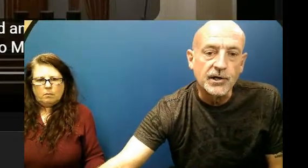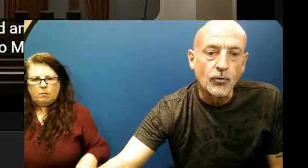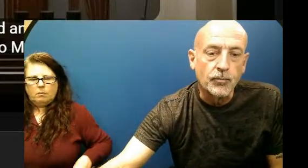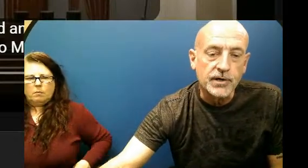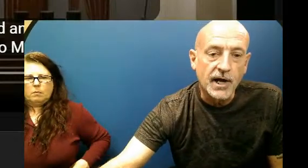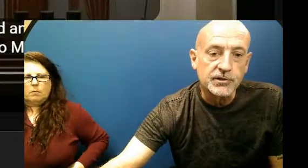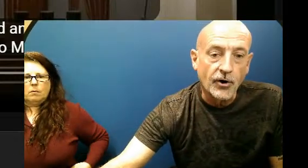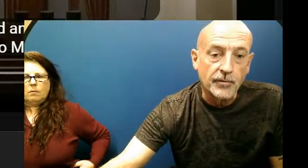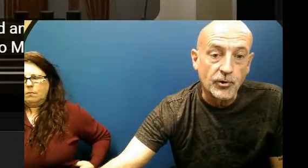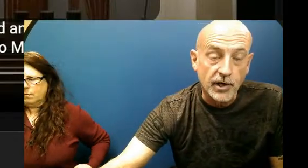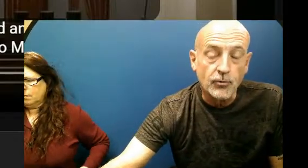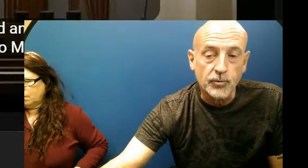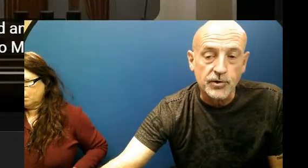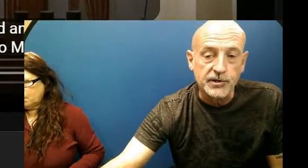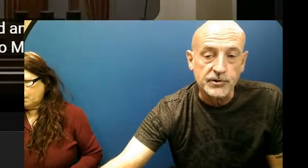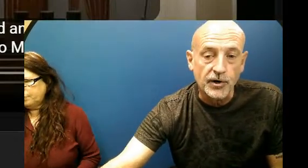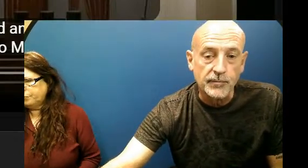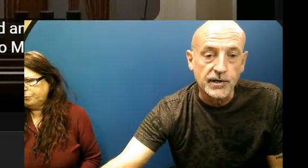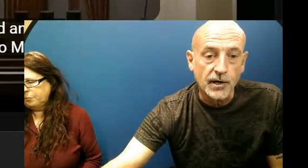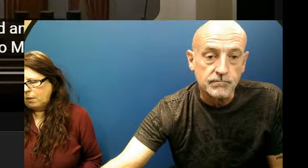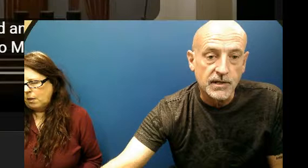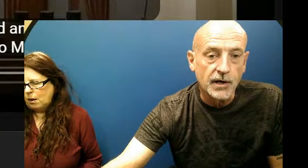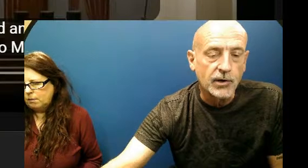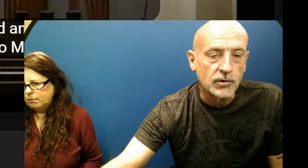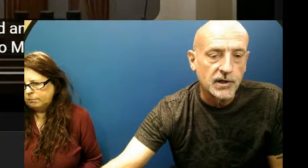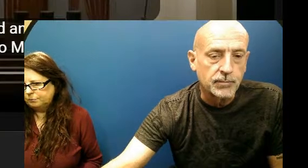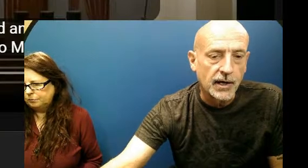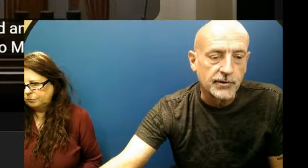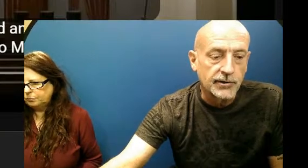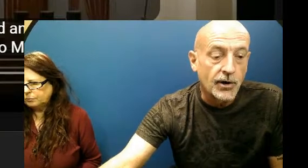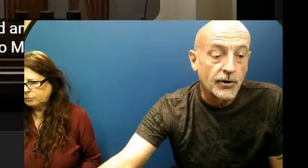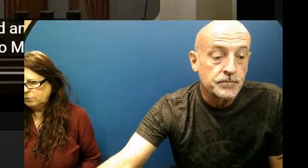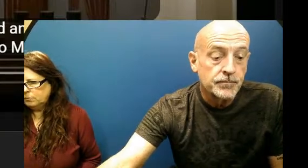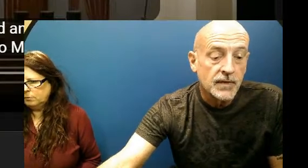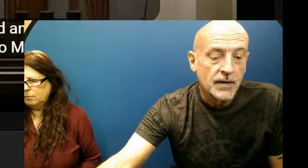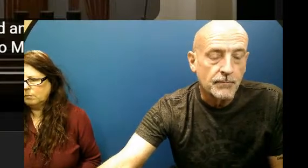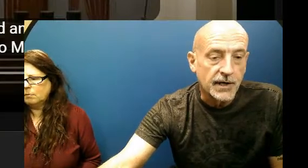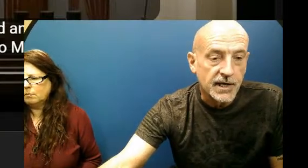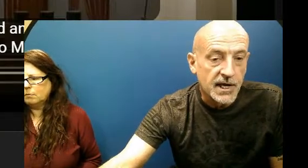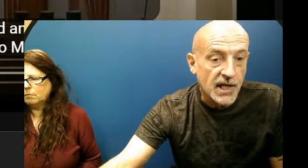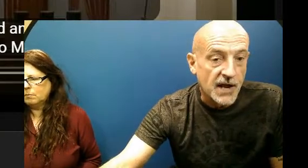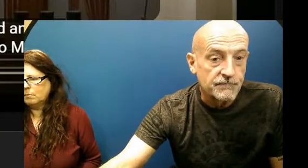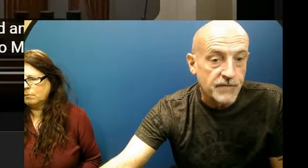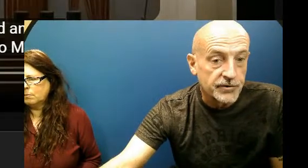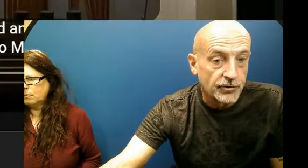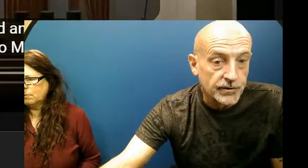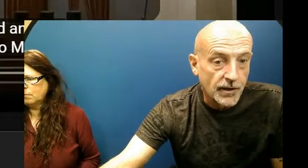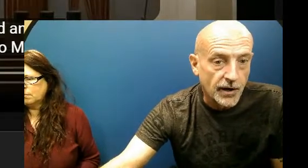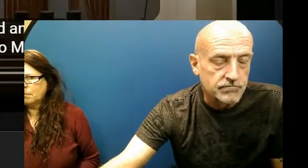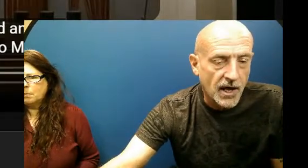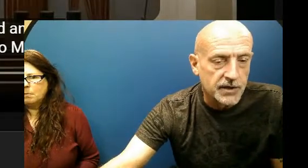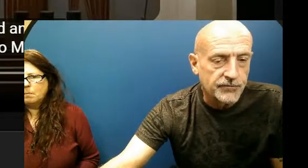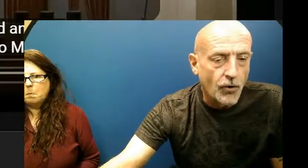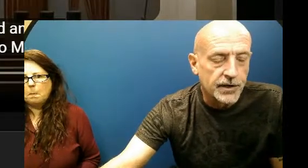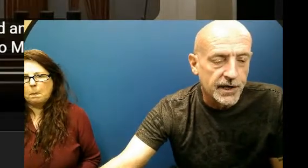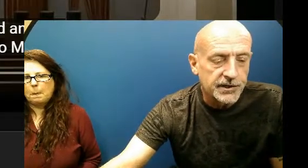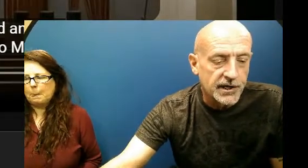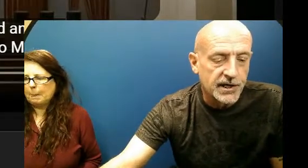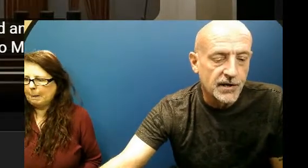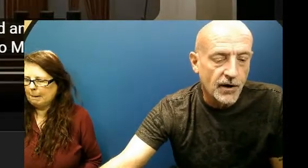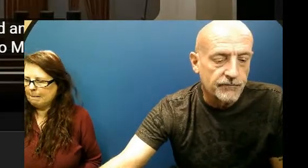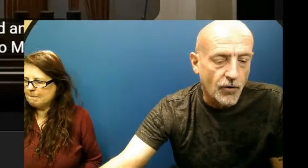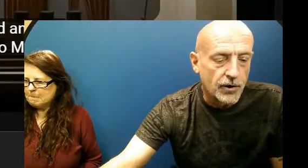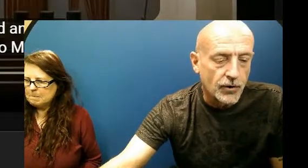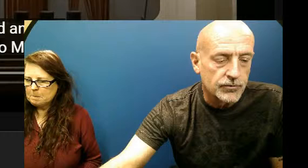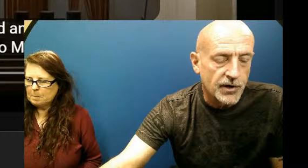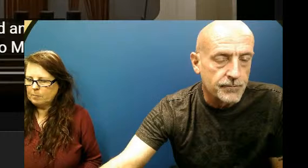That's an unequal protection argument, or equal protection argument, unequally applying the law. But again, a foreign